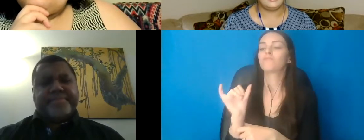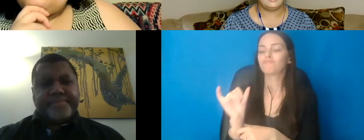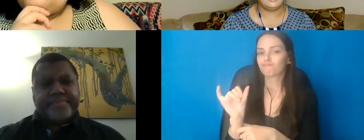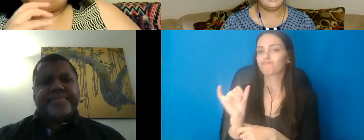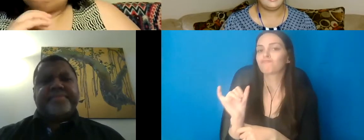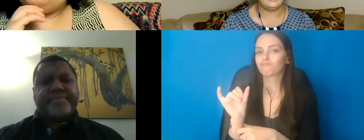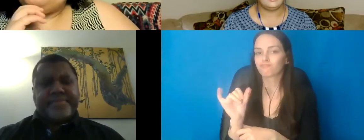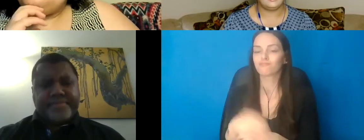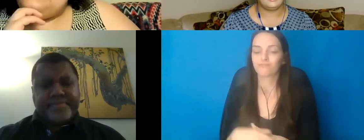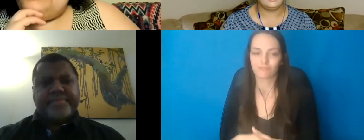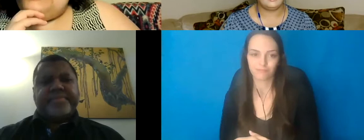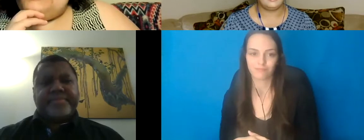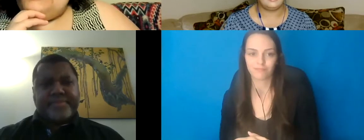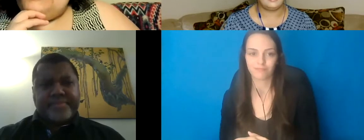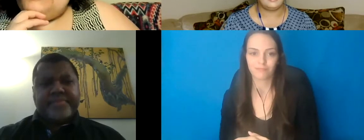we're